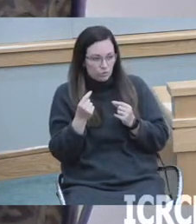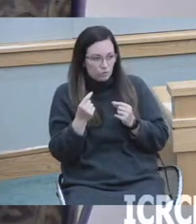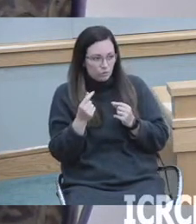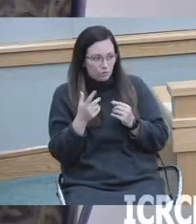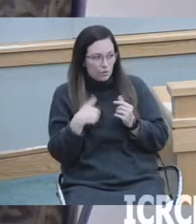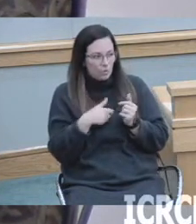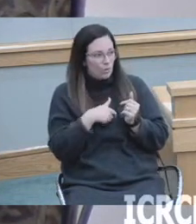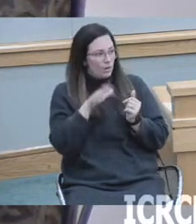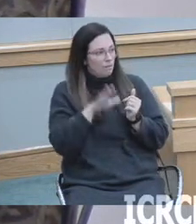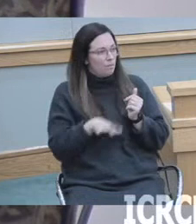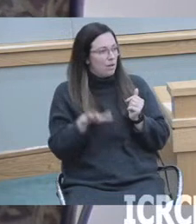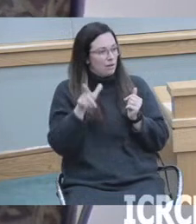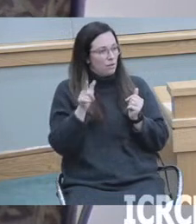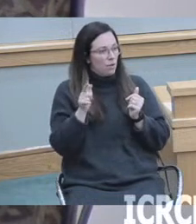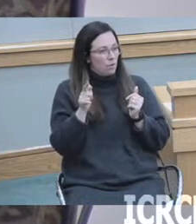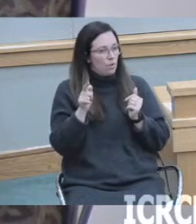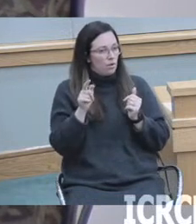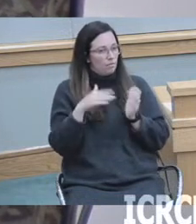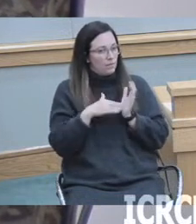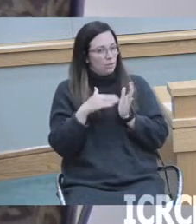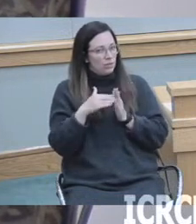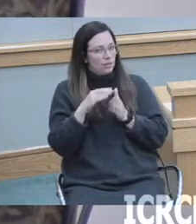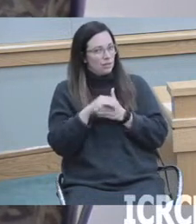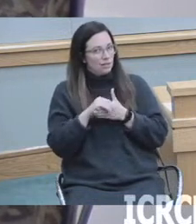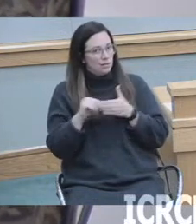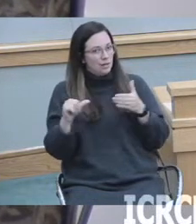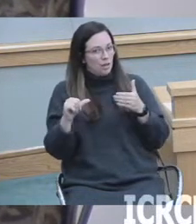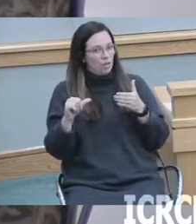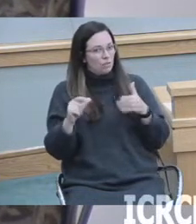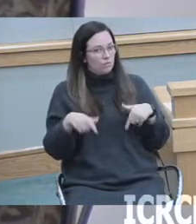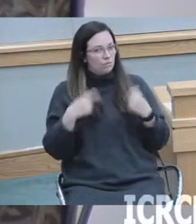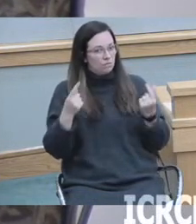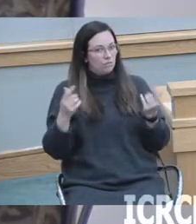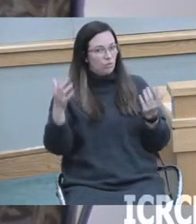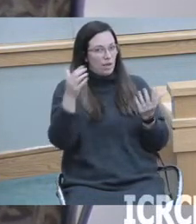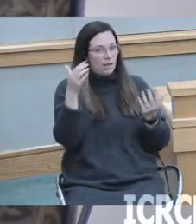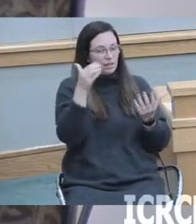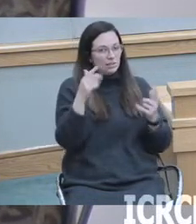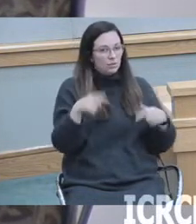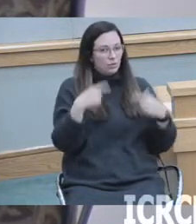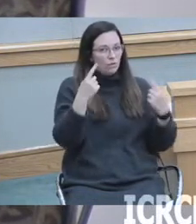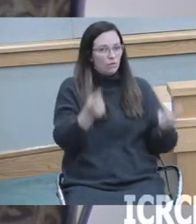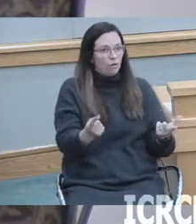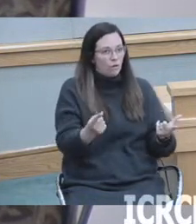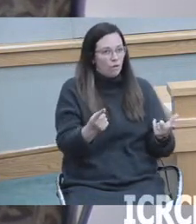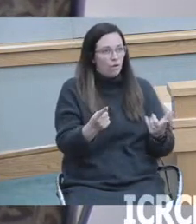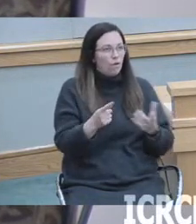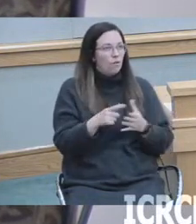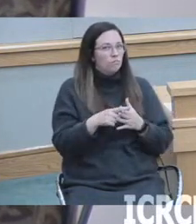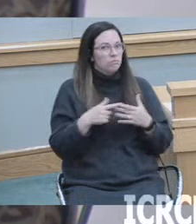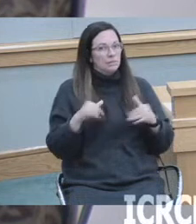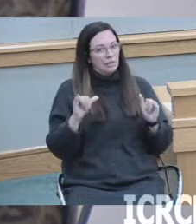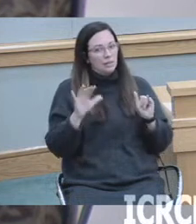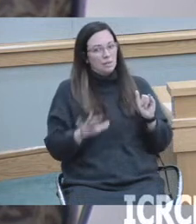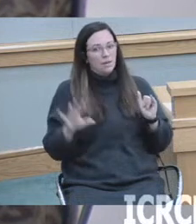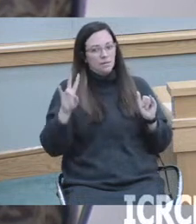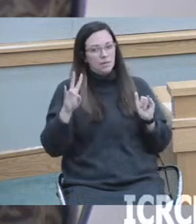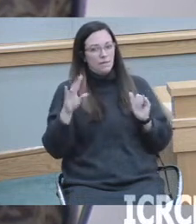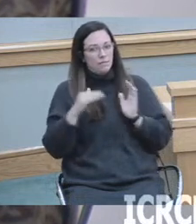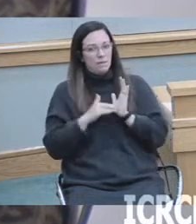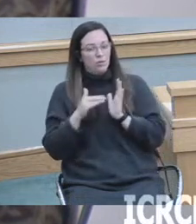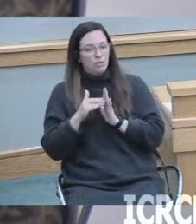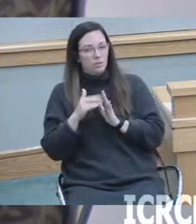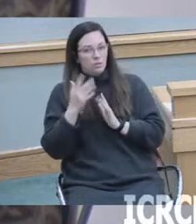about $21 million that has been raised so far. We're still about $7 million